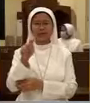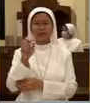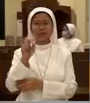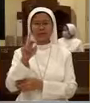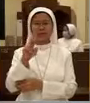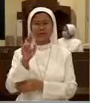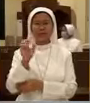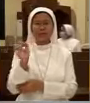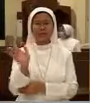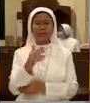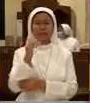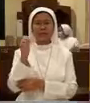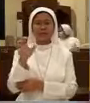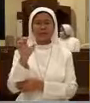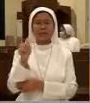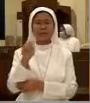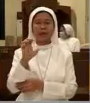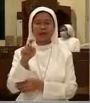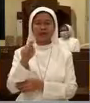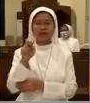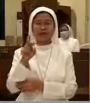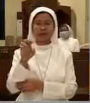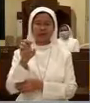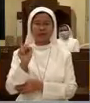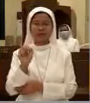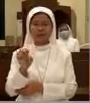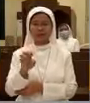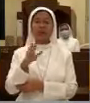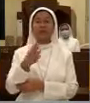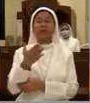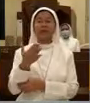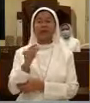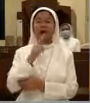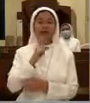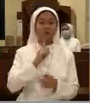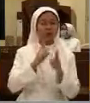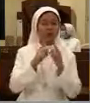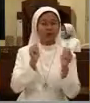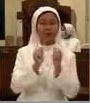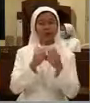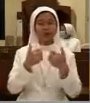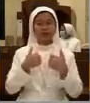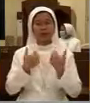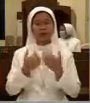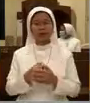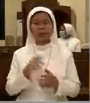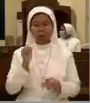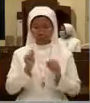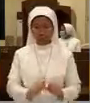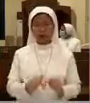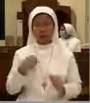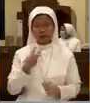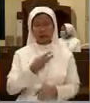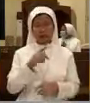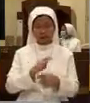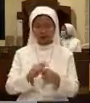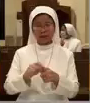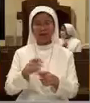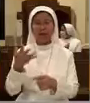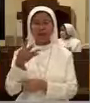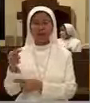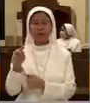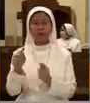actresses? The young people look up to them. Can we train our actors and actresses to